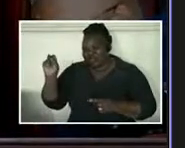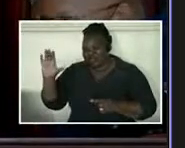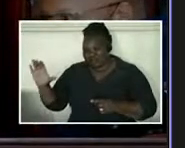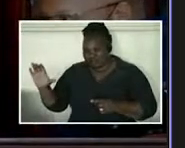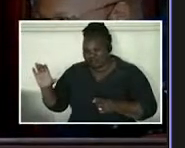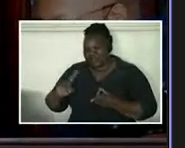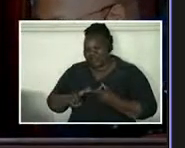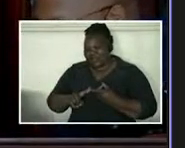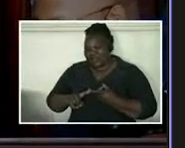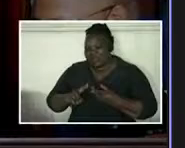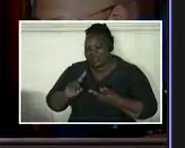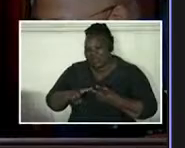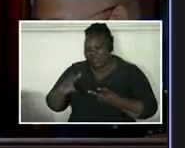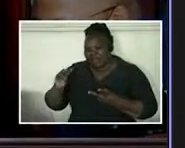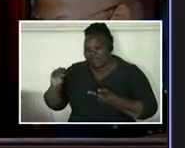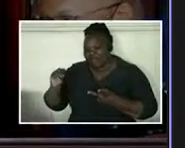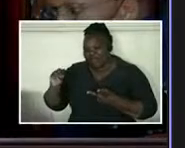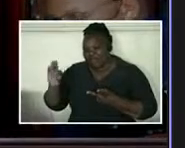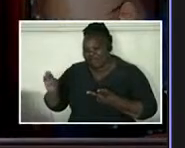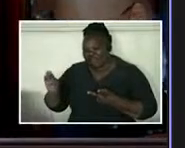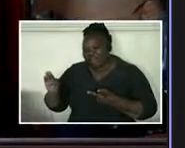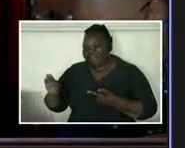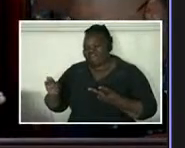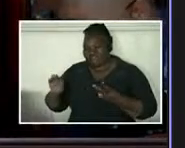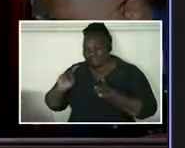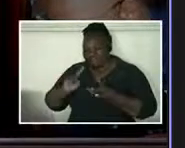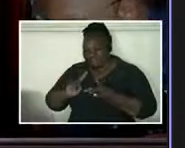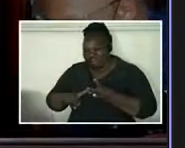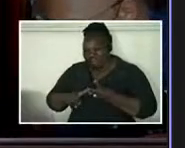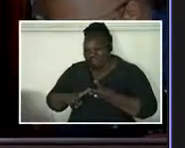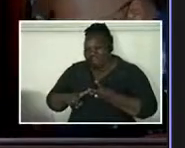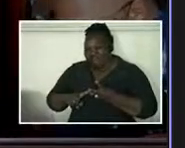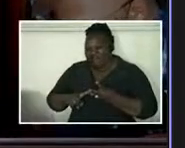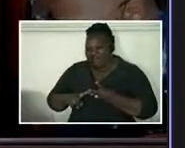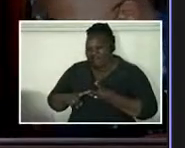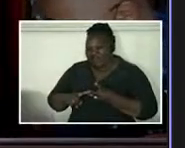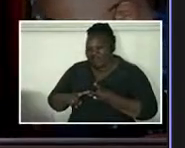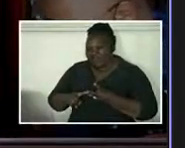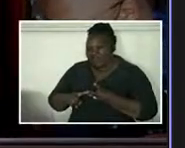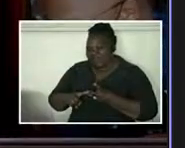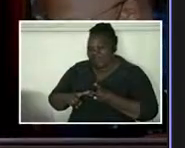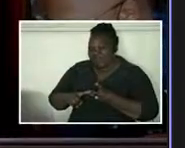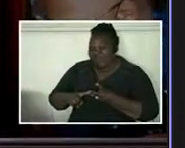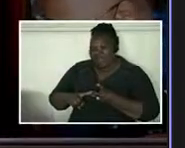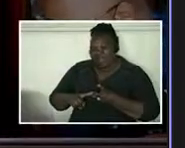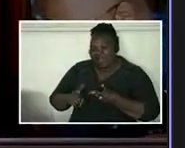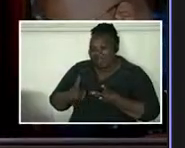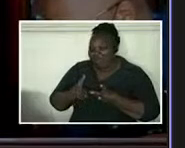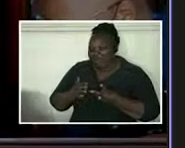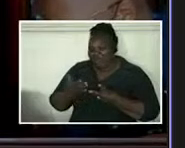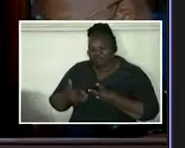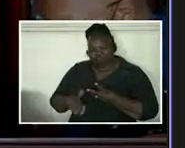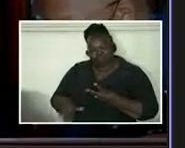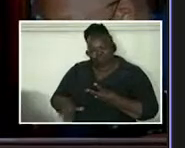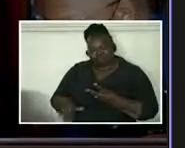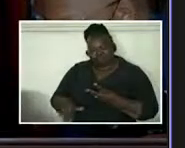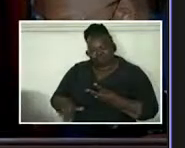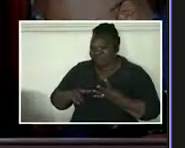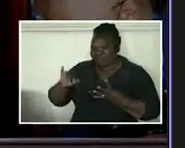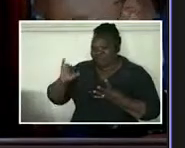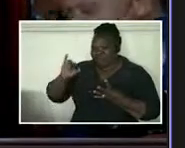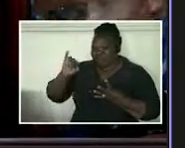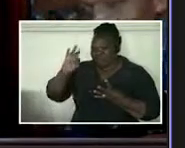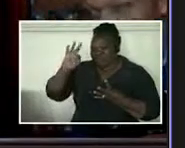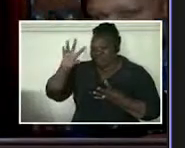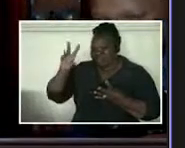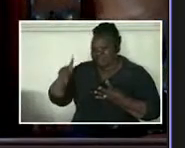minority funds supported democratic party reserve the right to support take them out of the house industrial freedom party